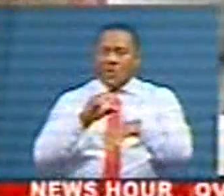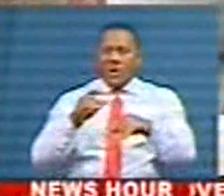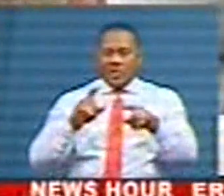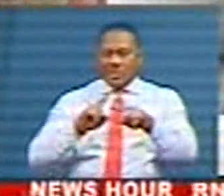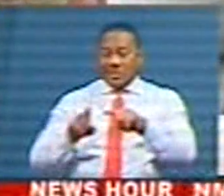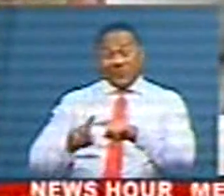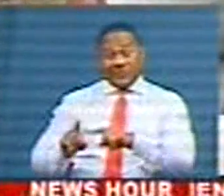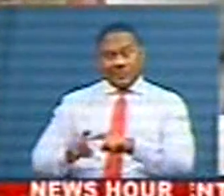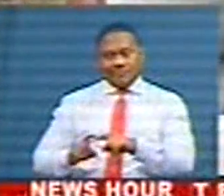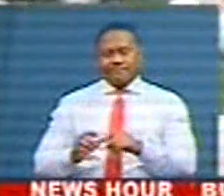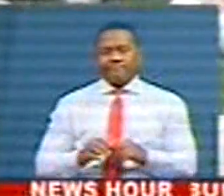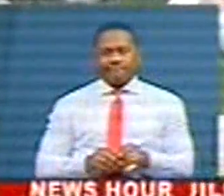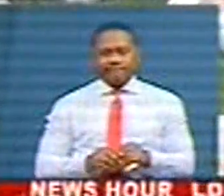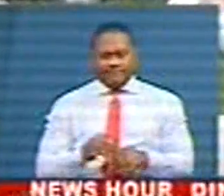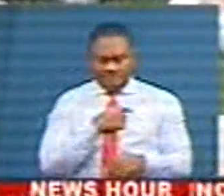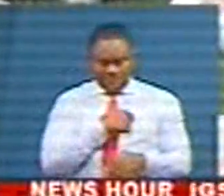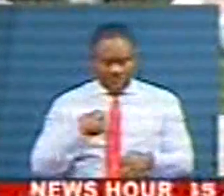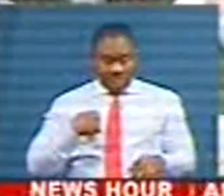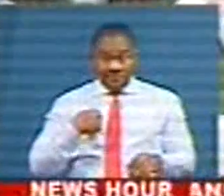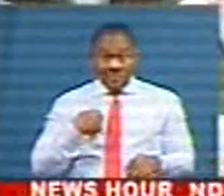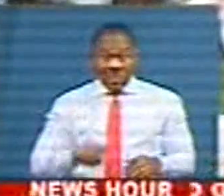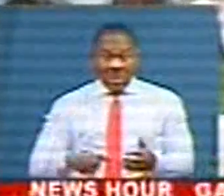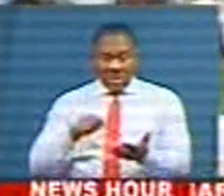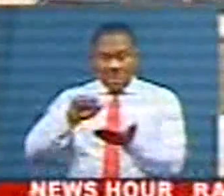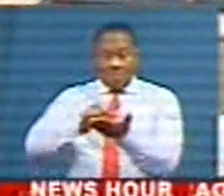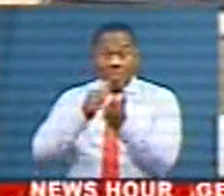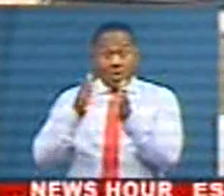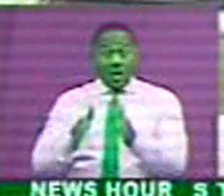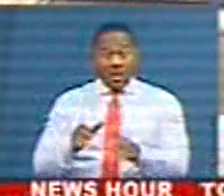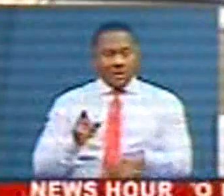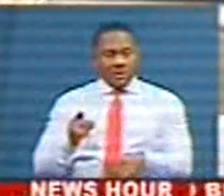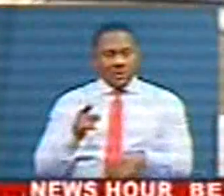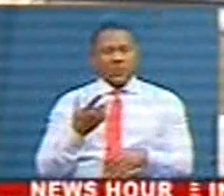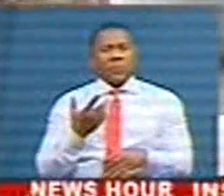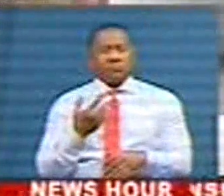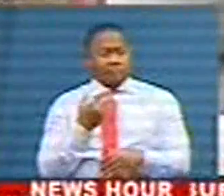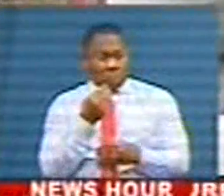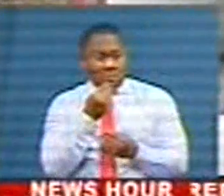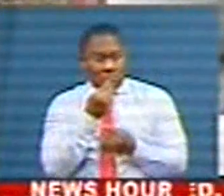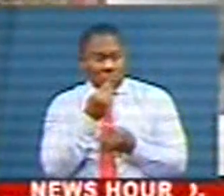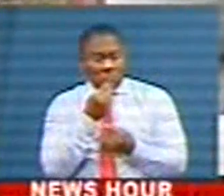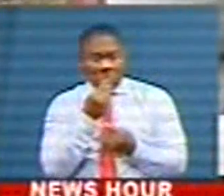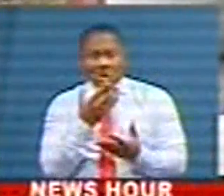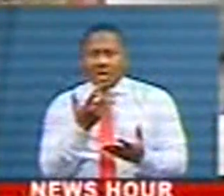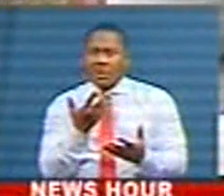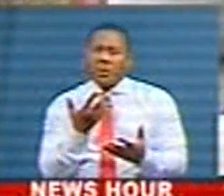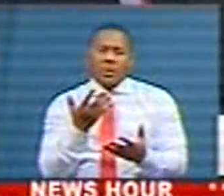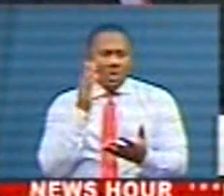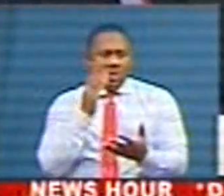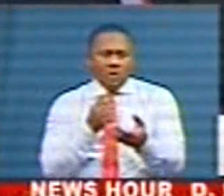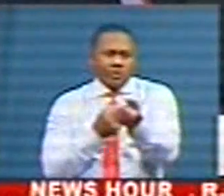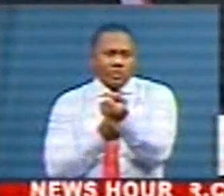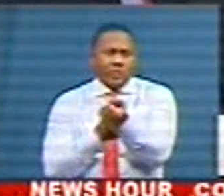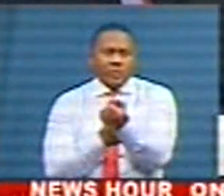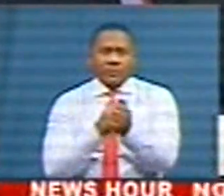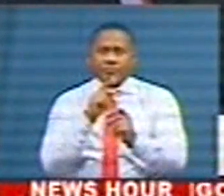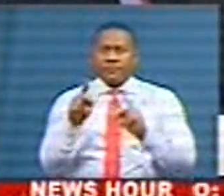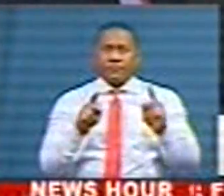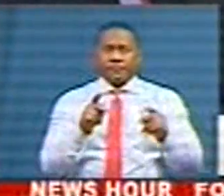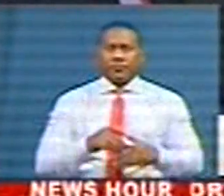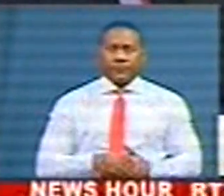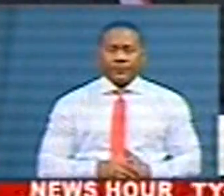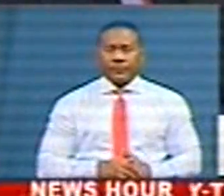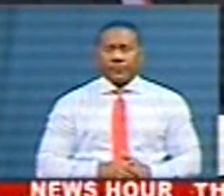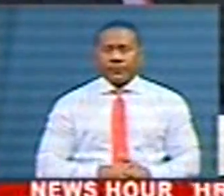The Chinese ambassador, Mr. Shi Ting Wang, pledged to offer the needed support for the growth of the local community. Today is